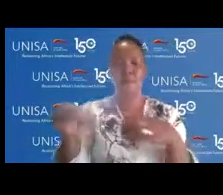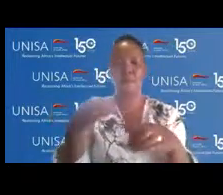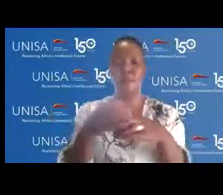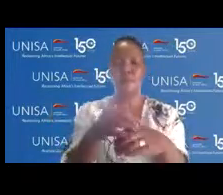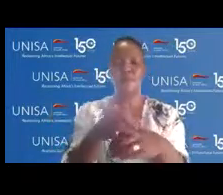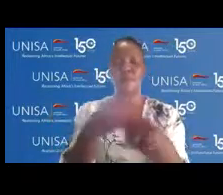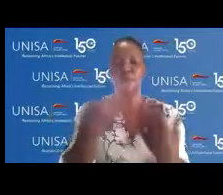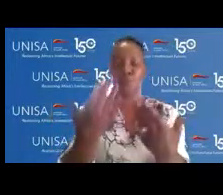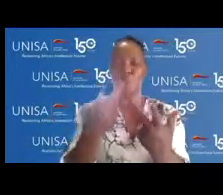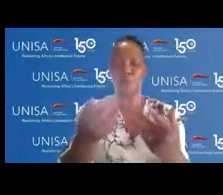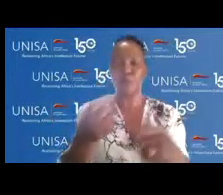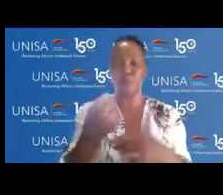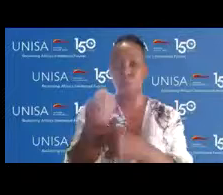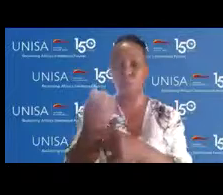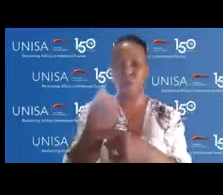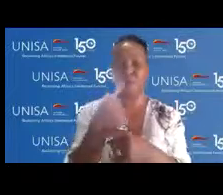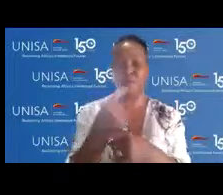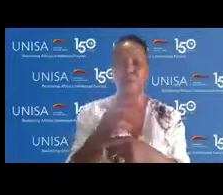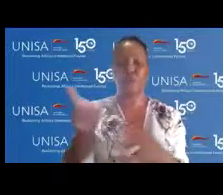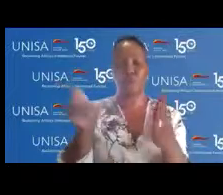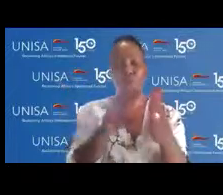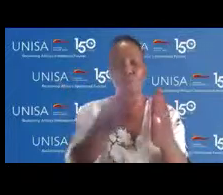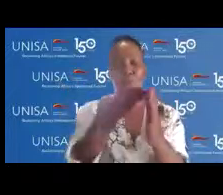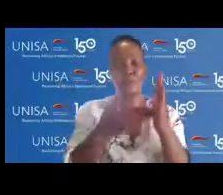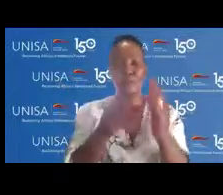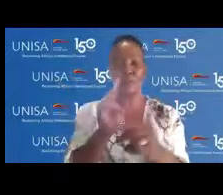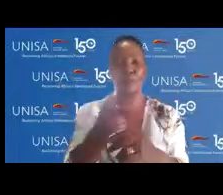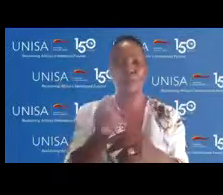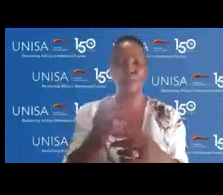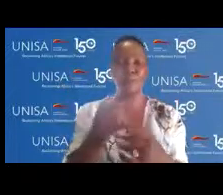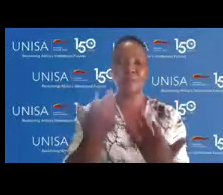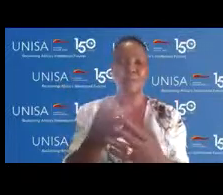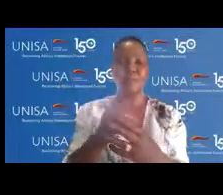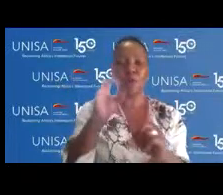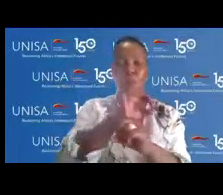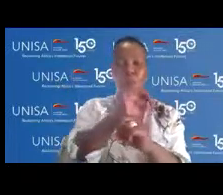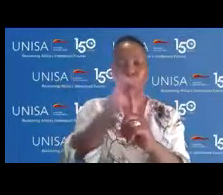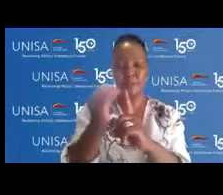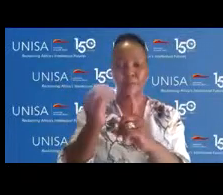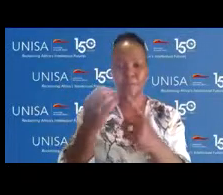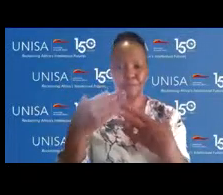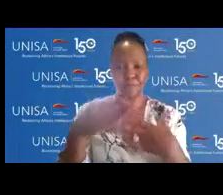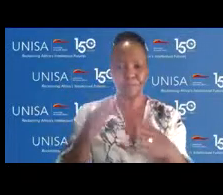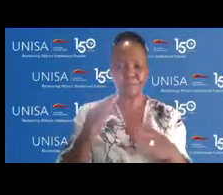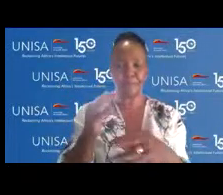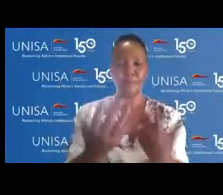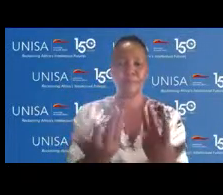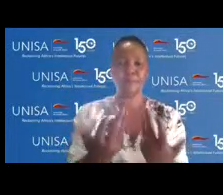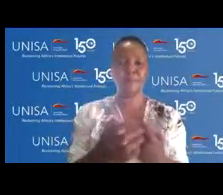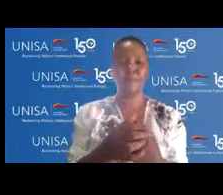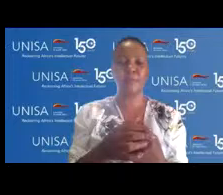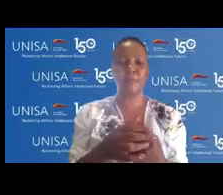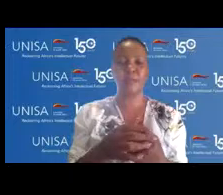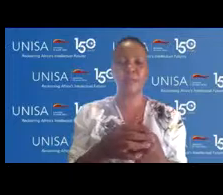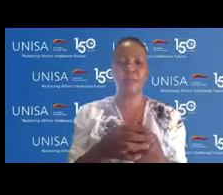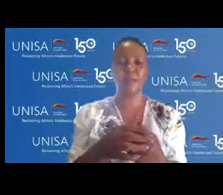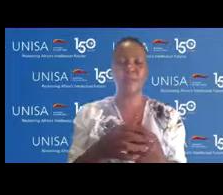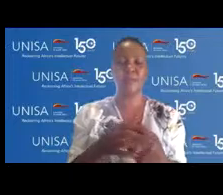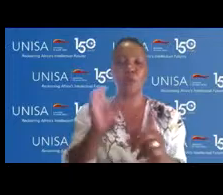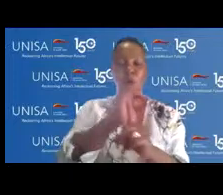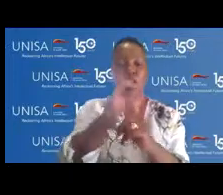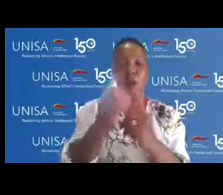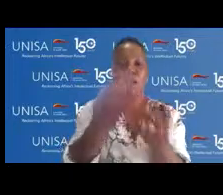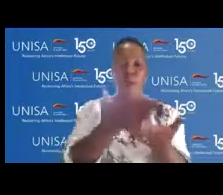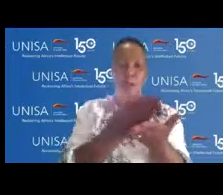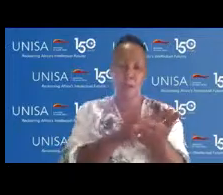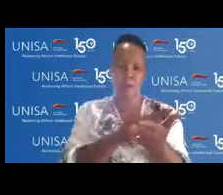look at that as well. But get started with the orientation. So on the orientation page, there's a